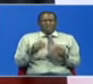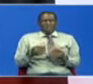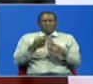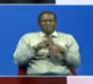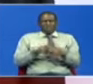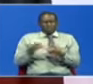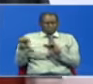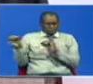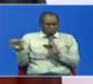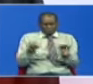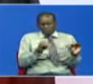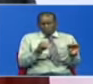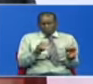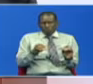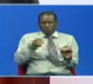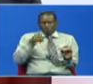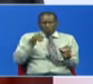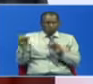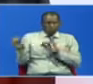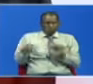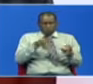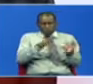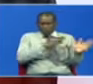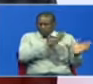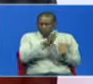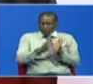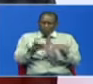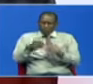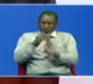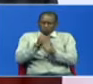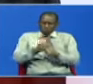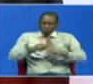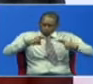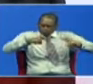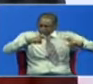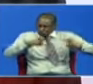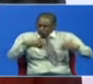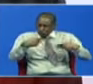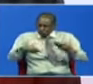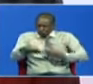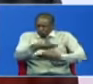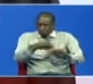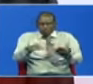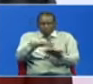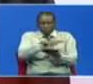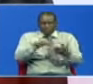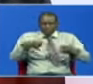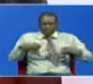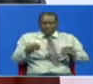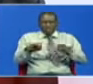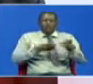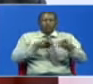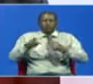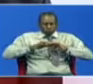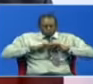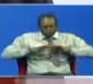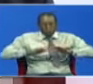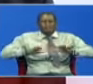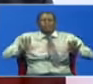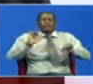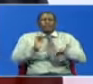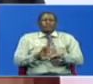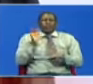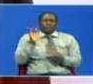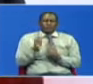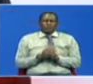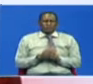shift your plan from doing contact tracing to basically trying to contain the spread of the infection.